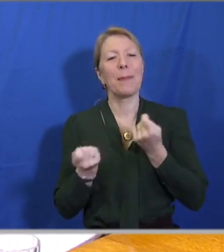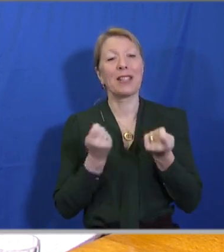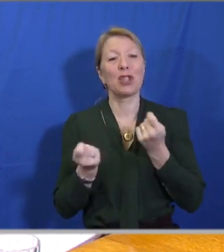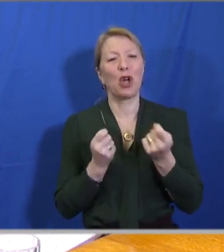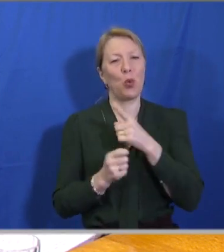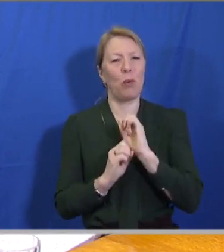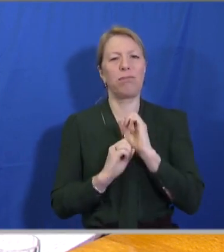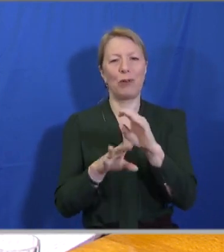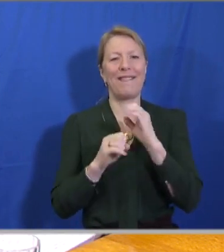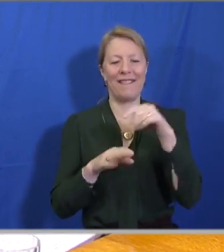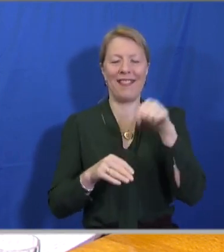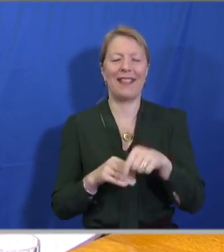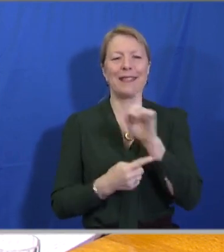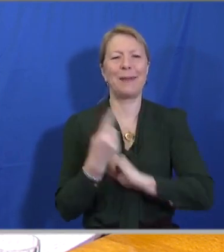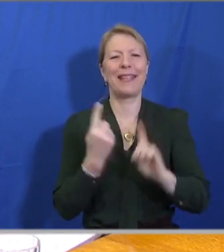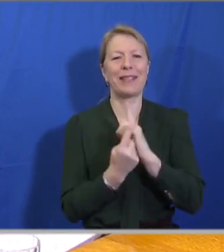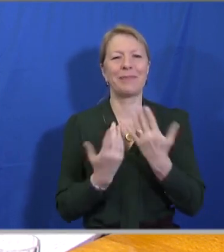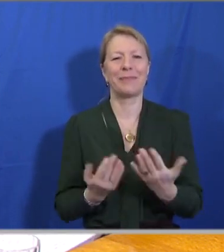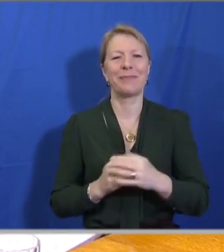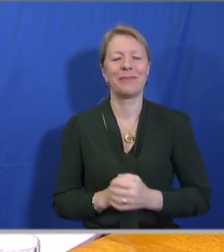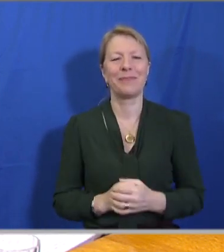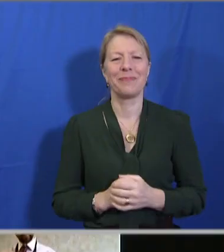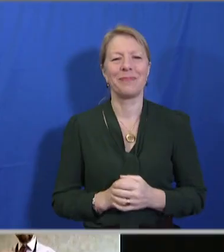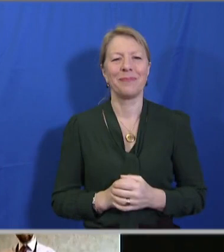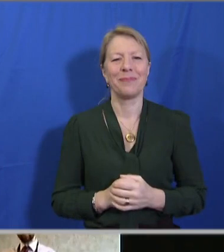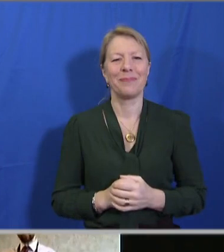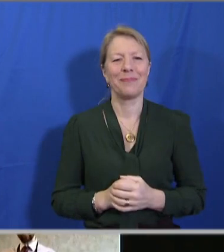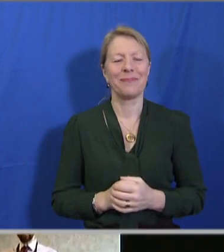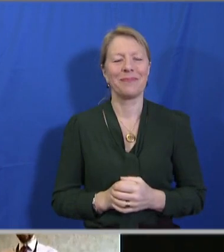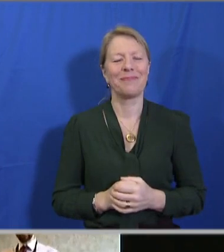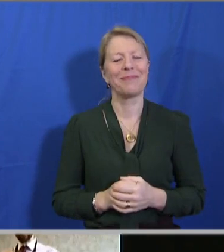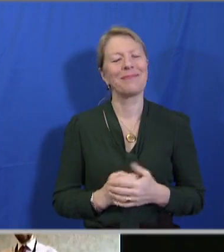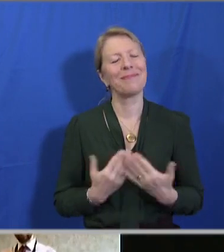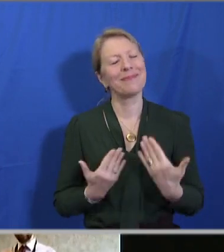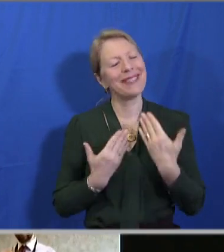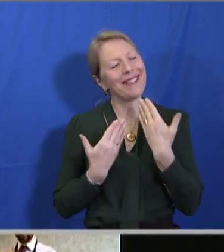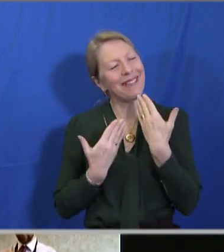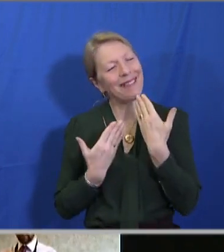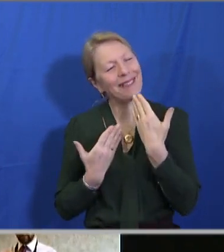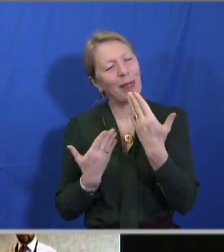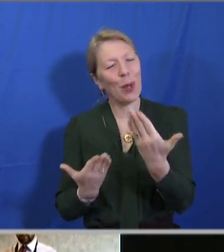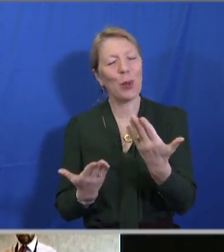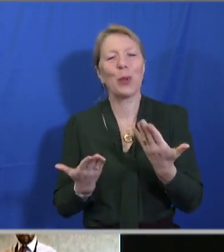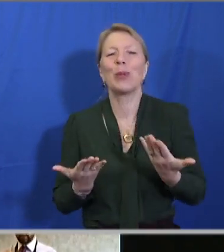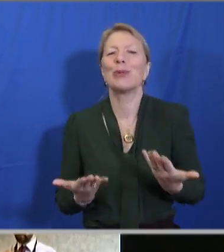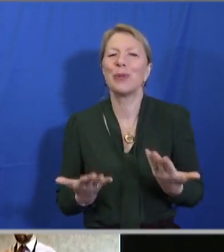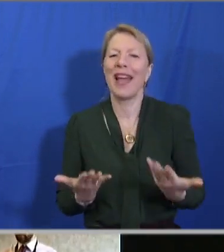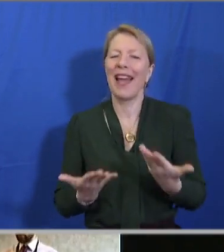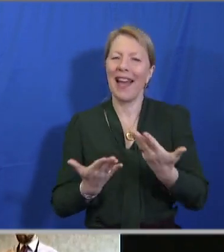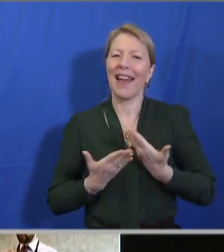Thank you. Thanks, Chair, and look, thank you for the opportunity to join with your joint